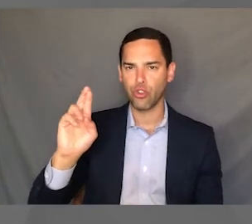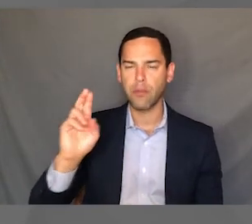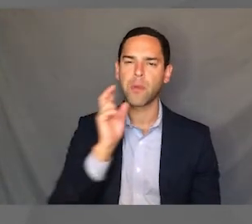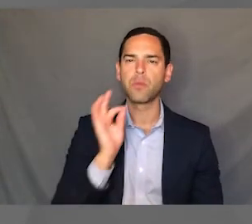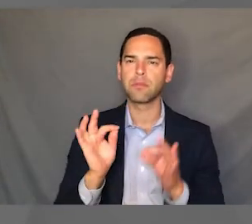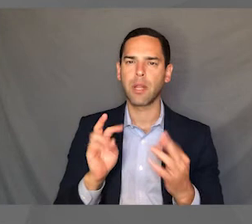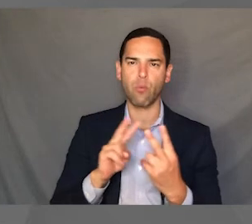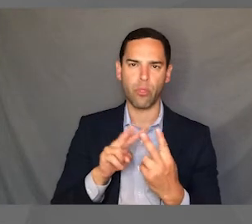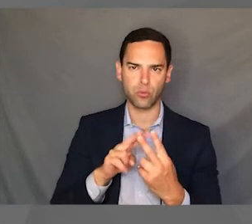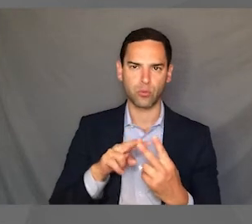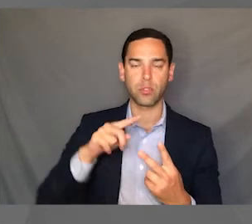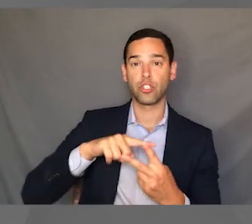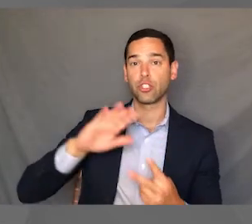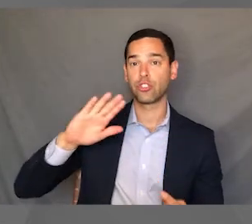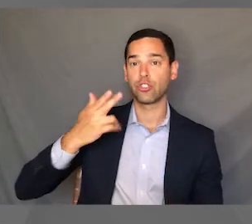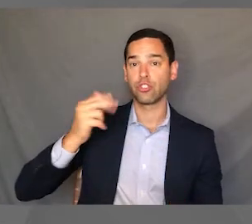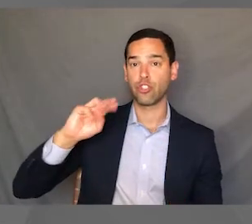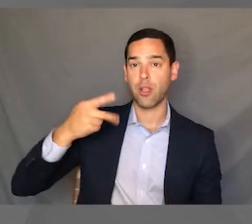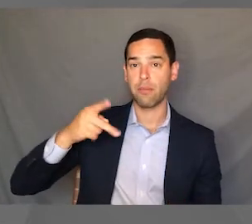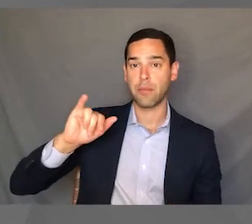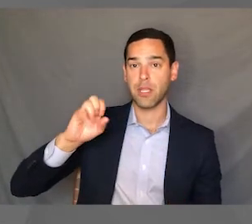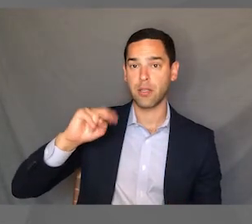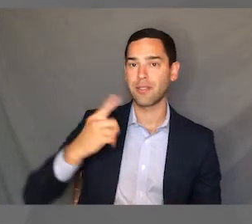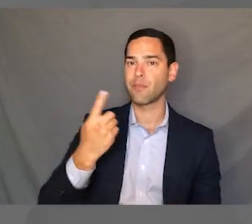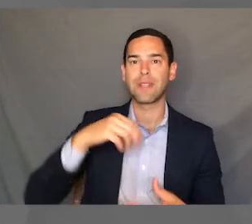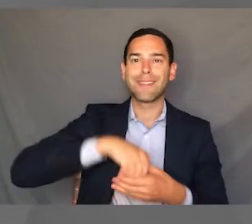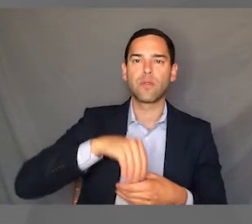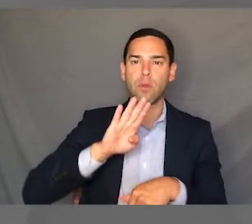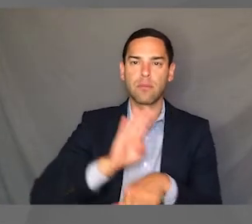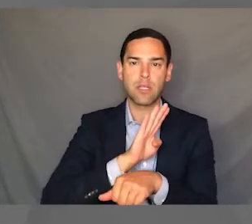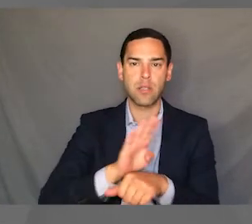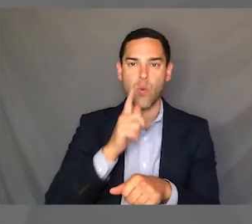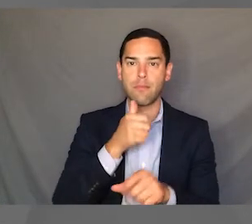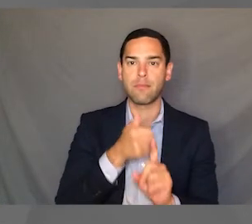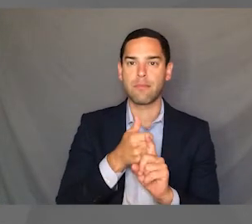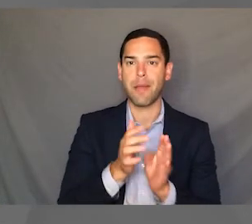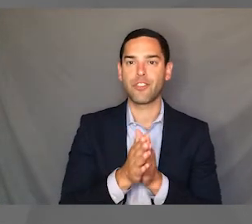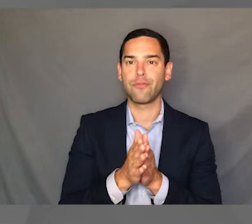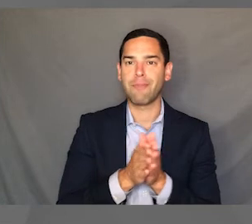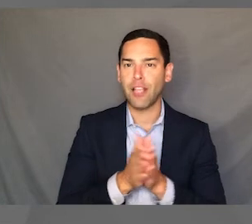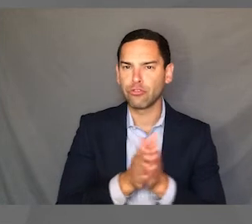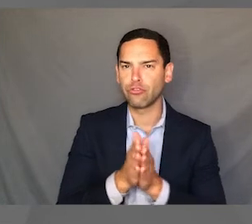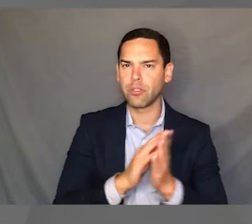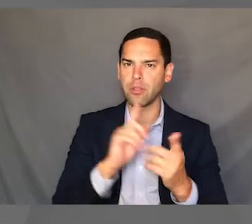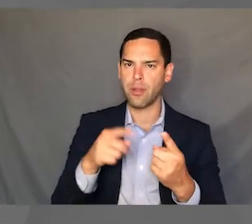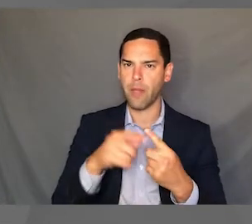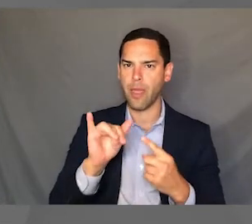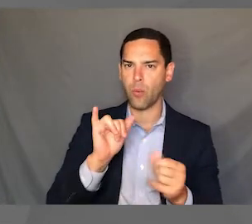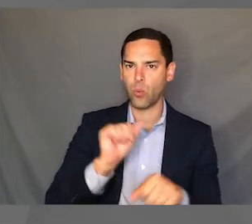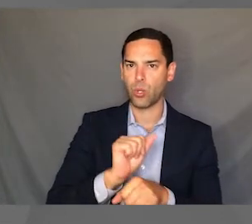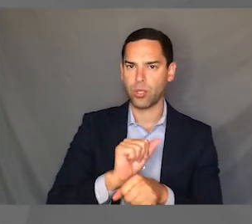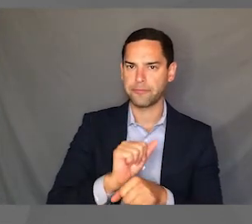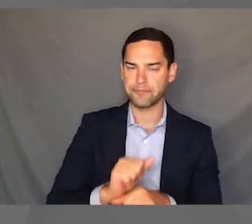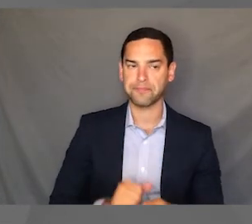So a champion is someone within your organization that is passionate about this type of work, that